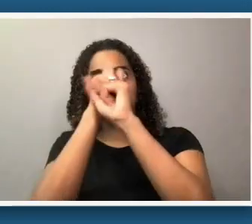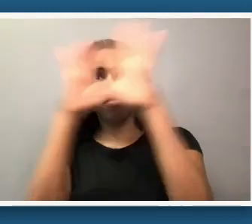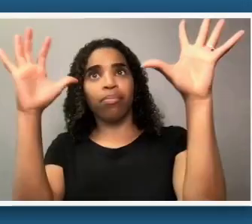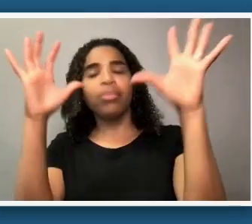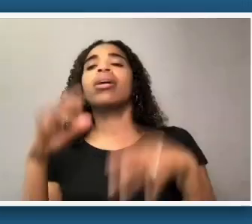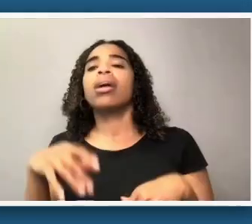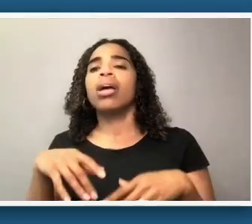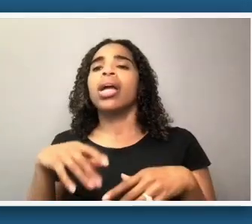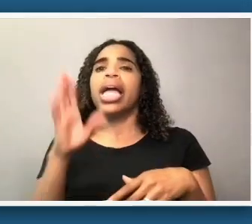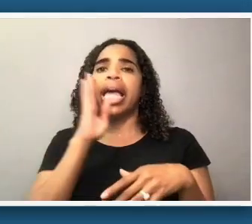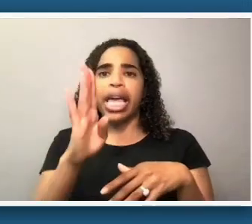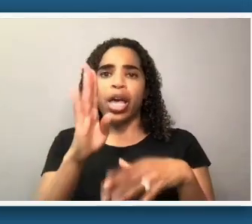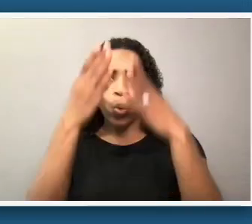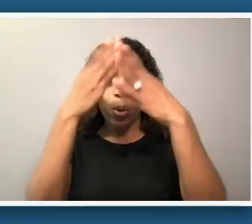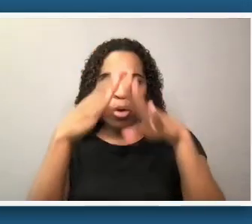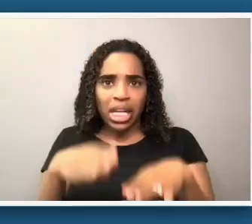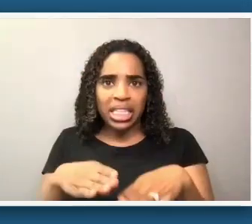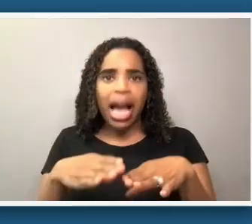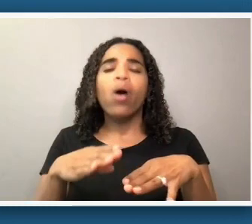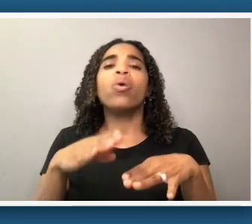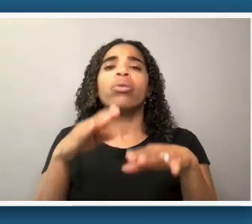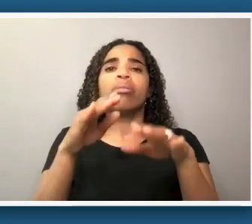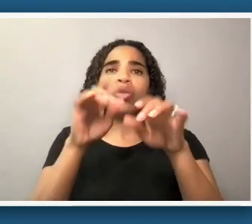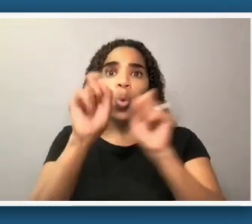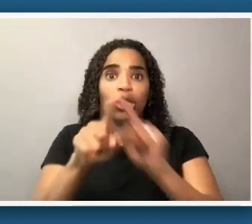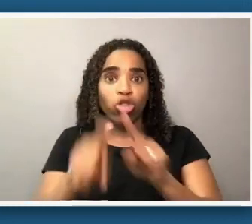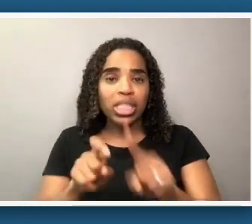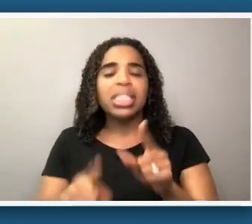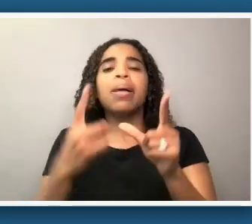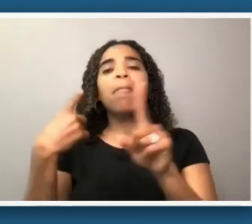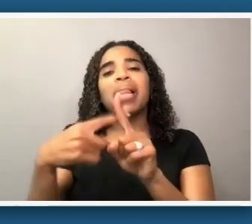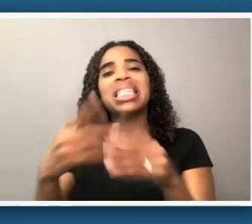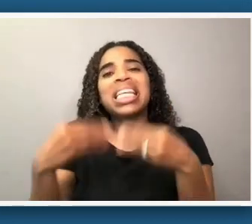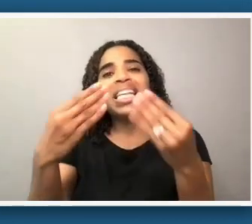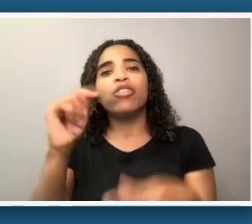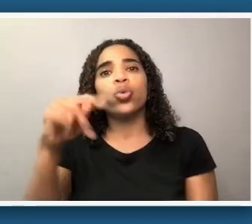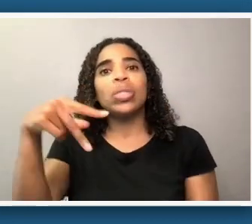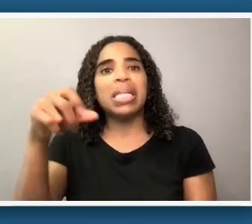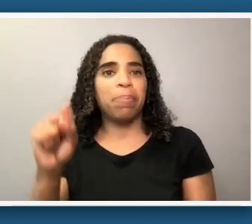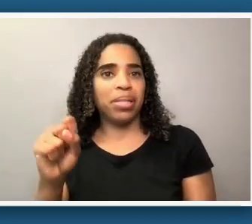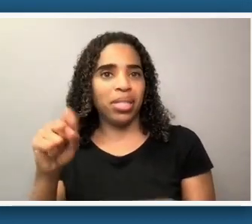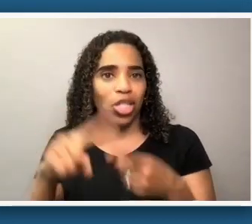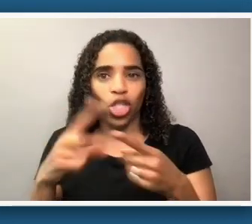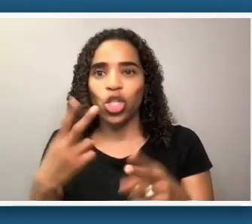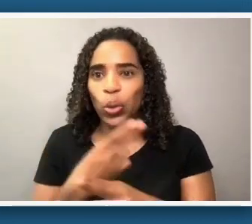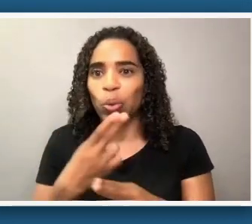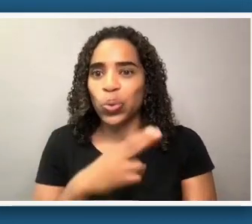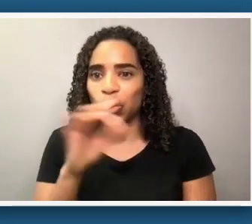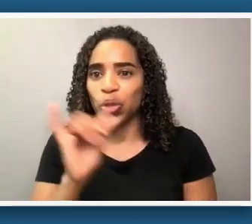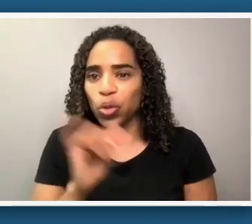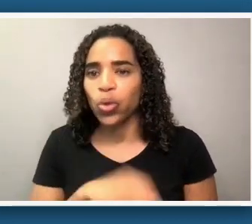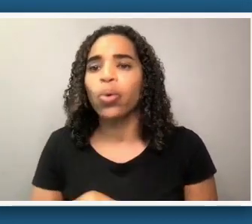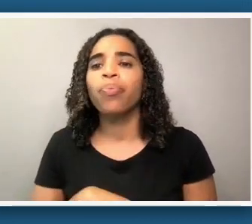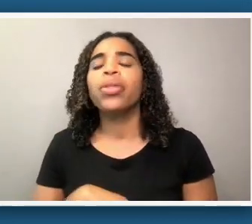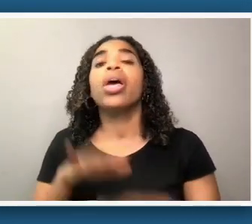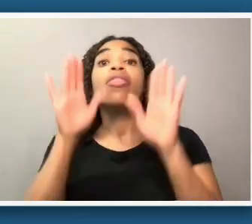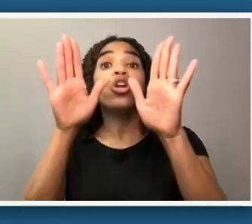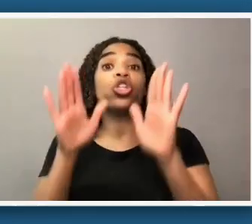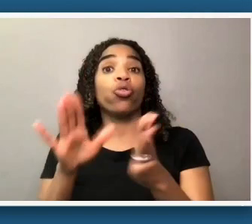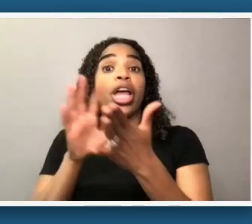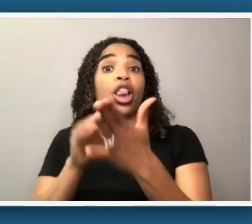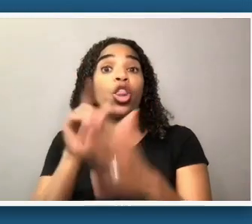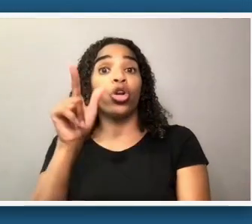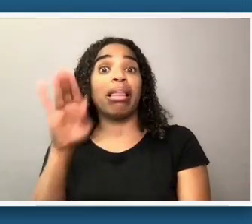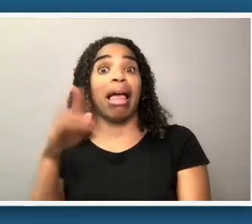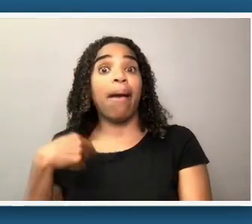down not only the questions of the routine, but also provides tips for using it. There's also a great Learning Lab collection that we created and are working